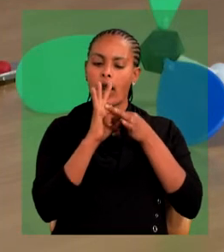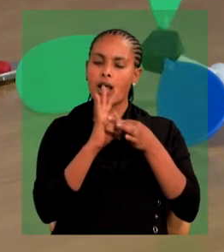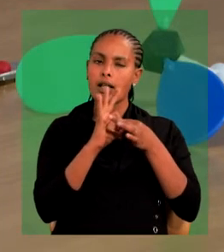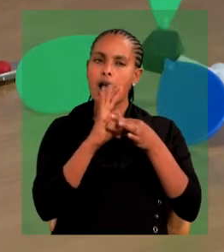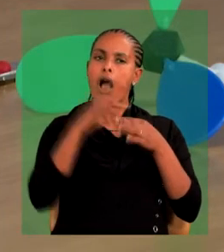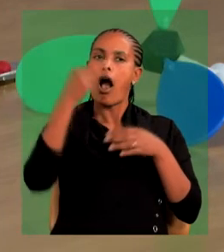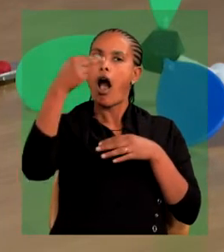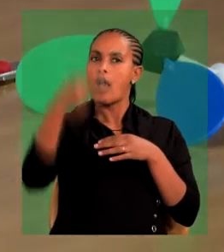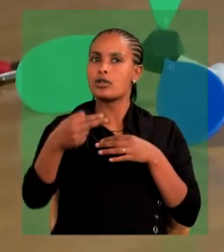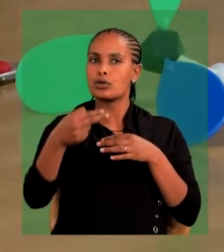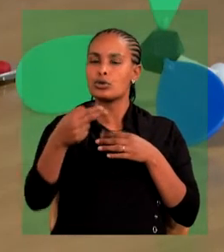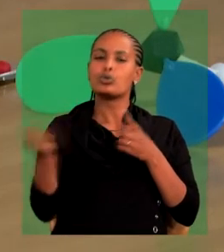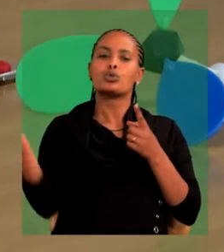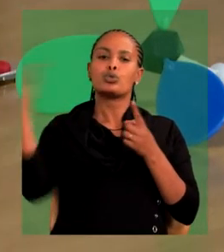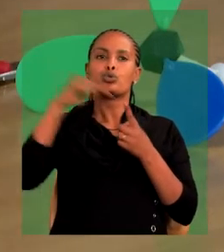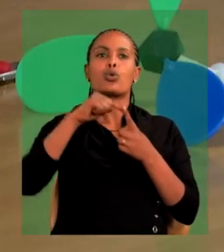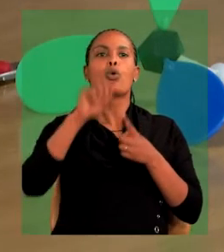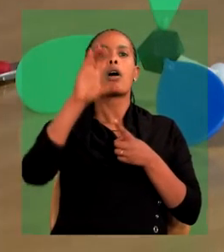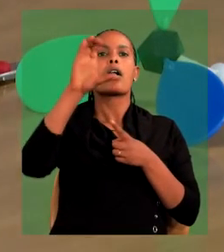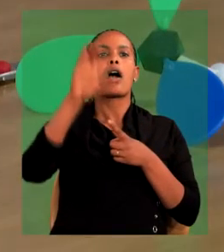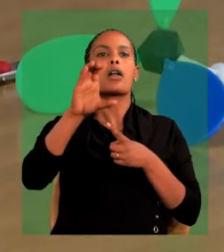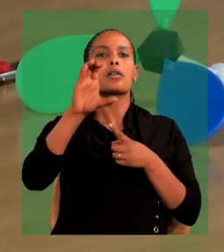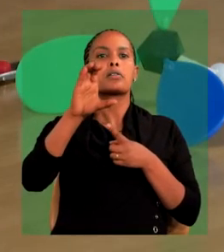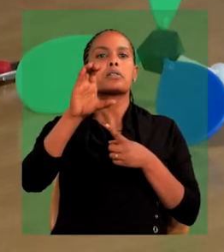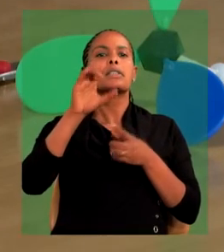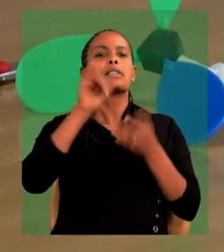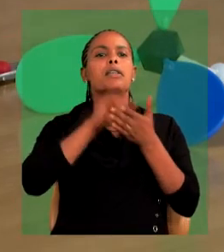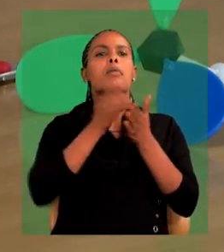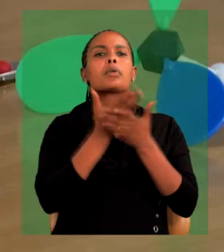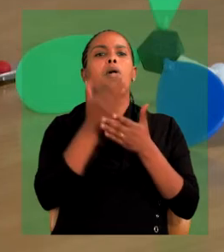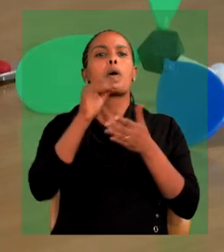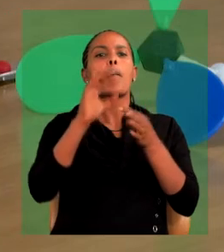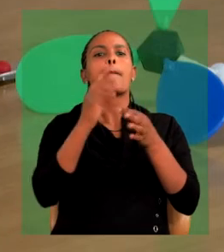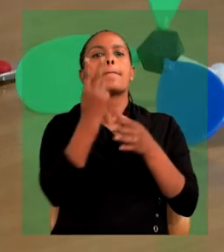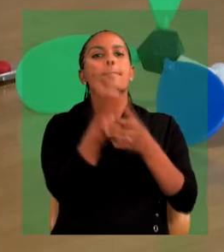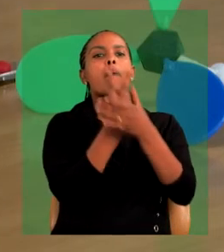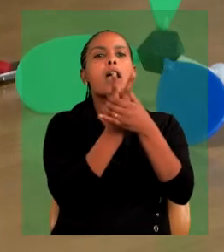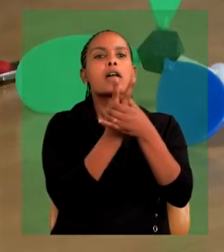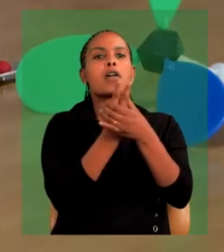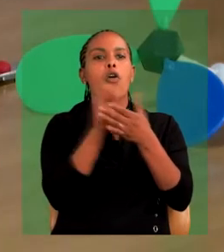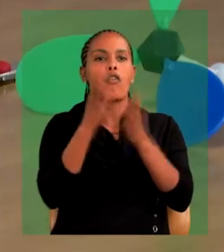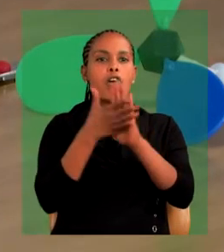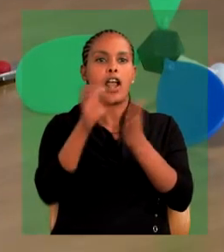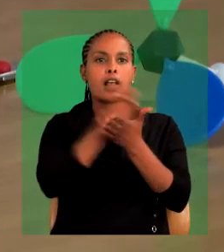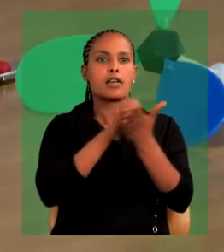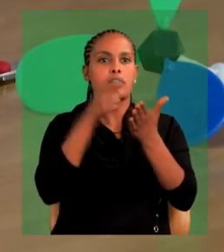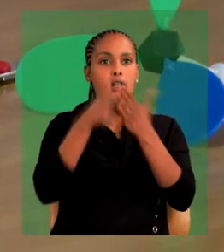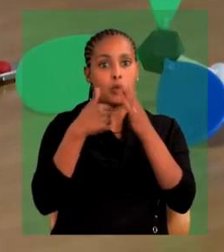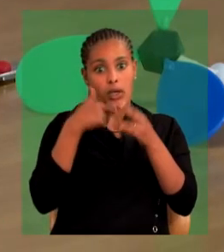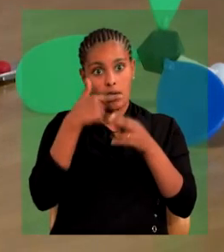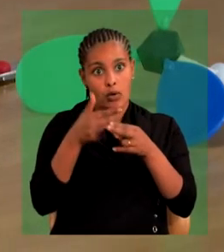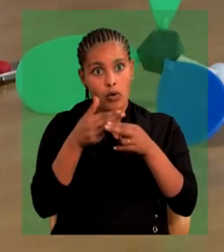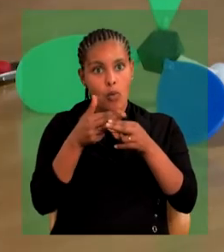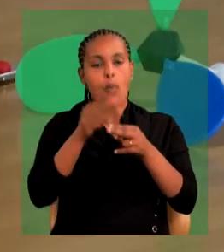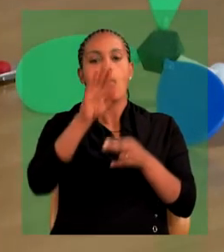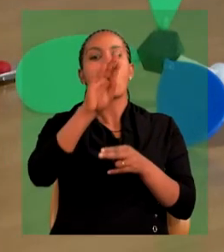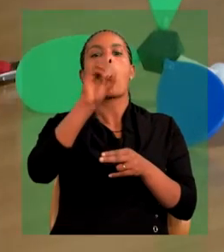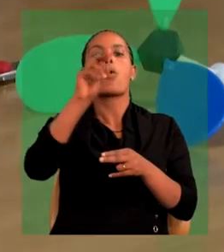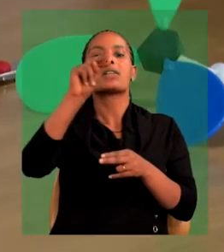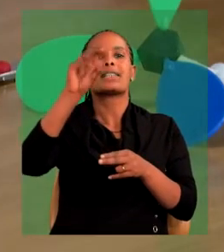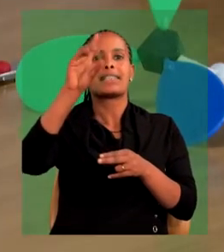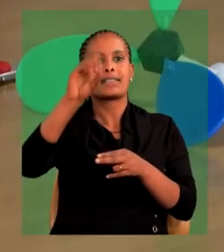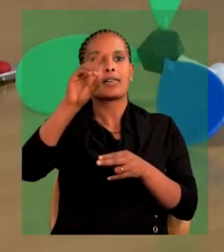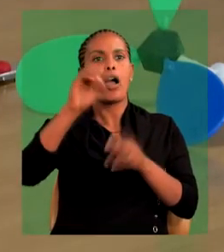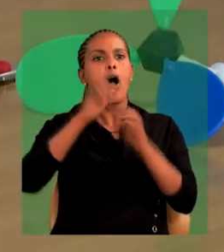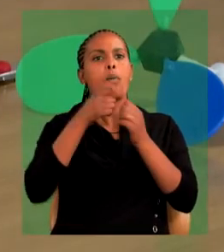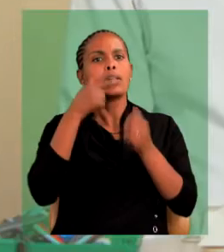the hydrogen to the carbon. And that something is pair of electrons. And that's what we call the bond.